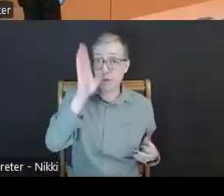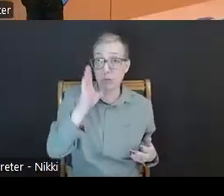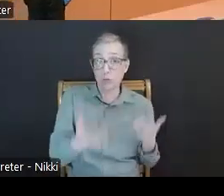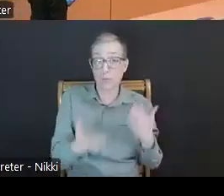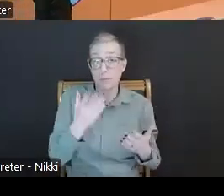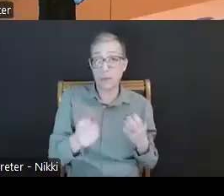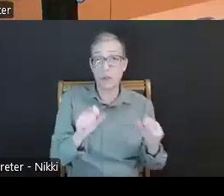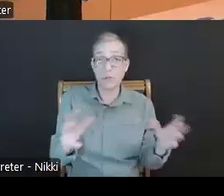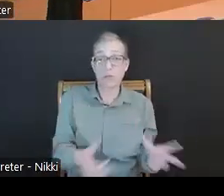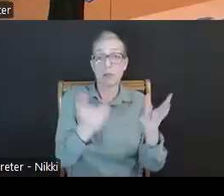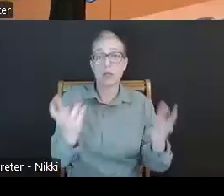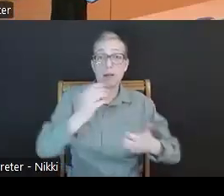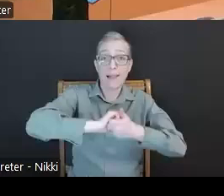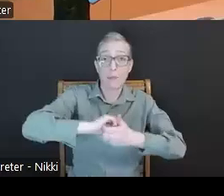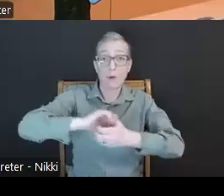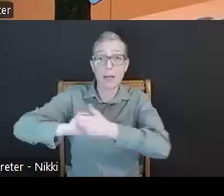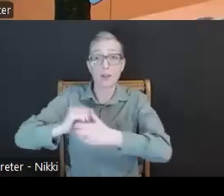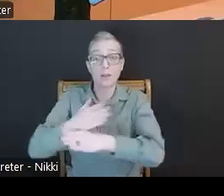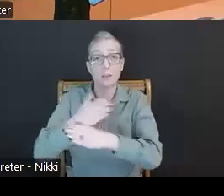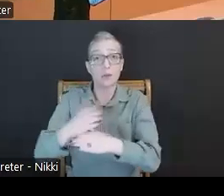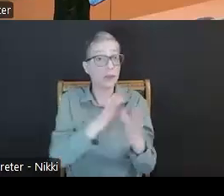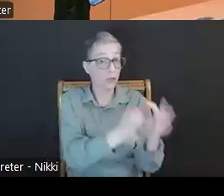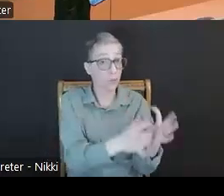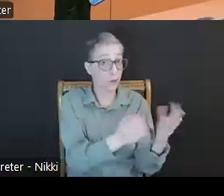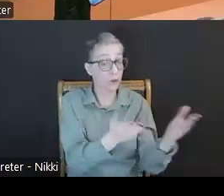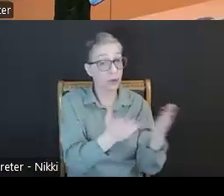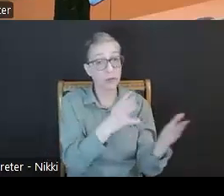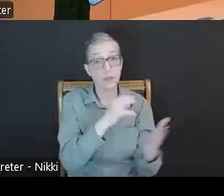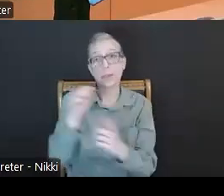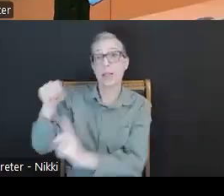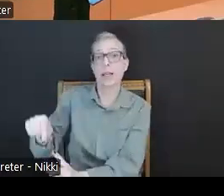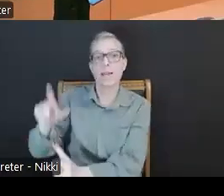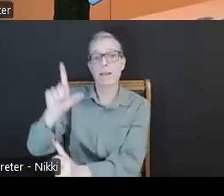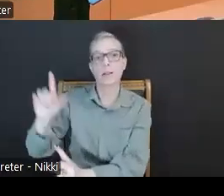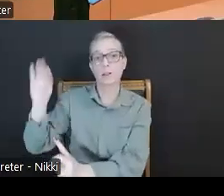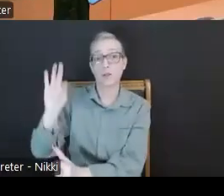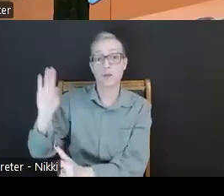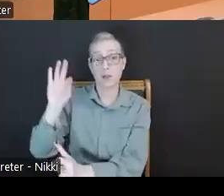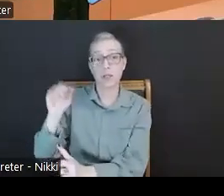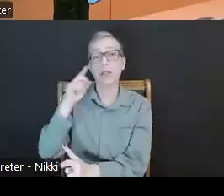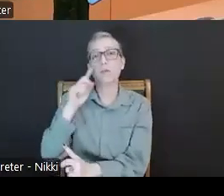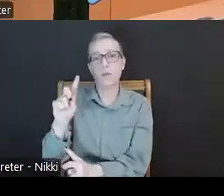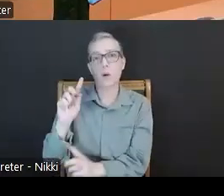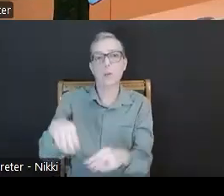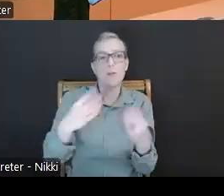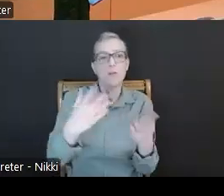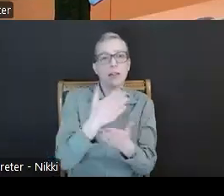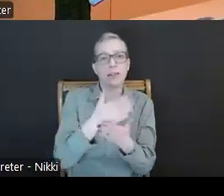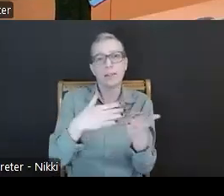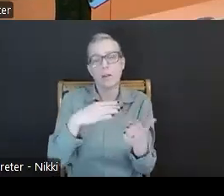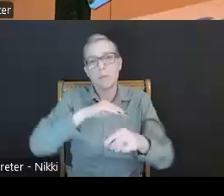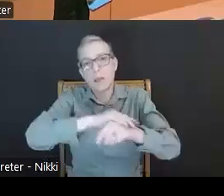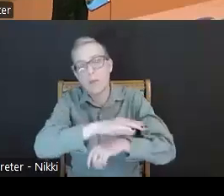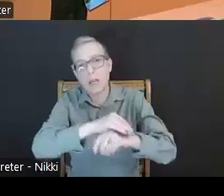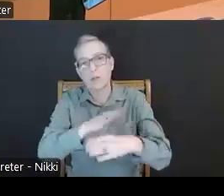collaborations between like Lazos Fuertes and the interpretive services to provide some of that support group and guidance, because I didn't hear in